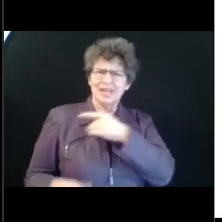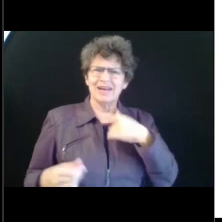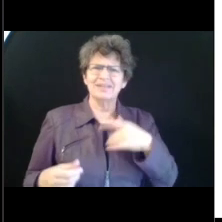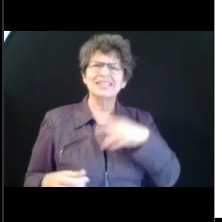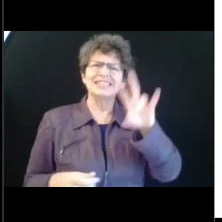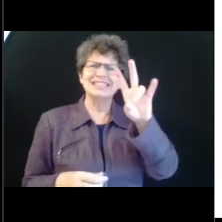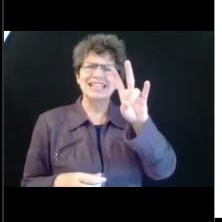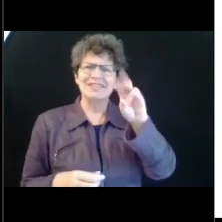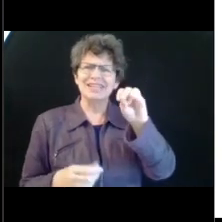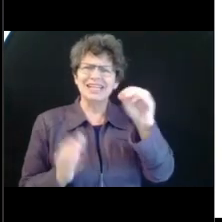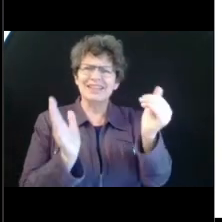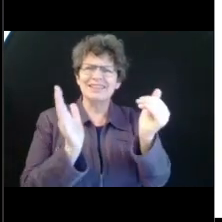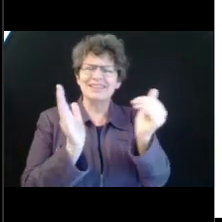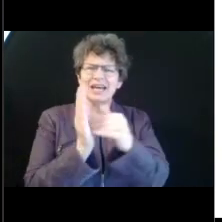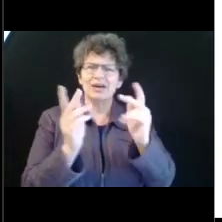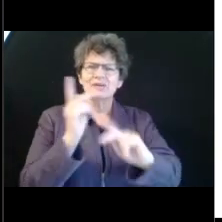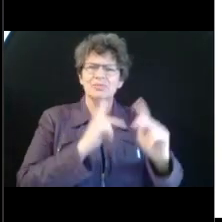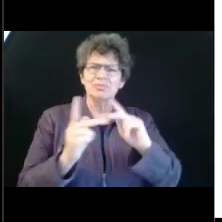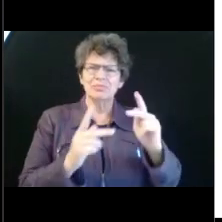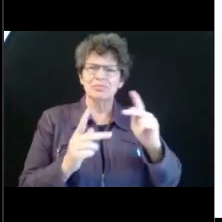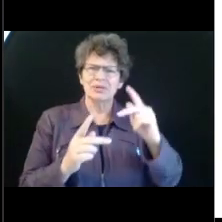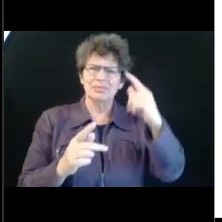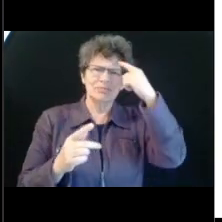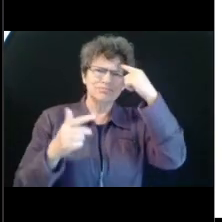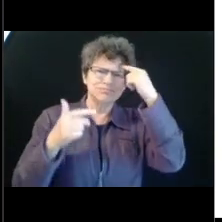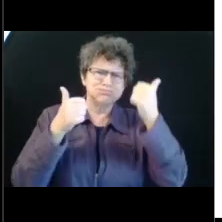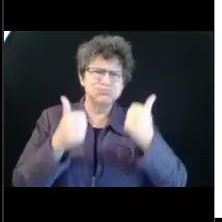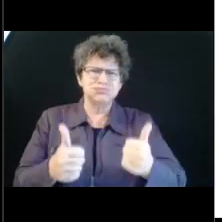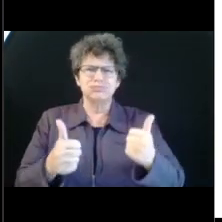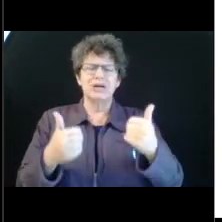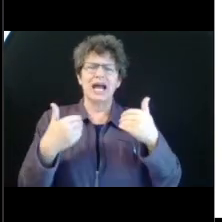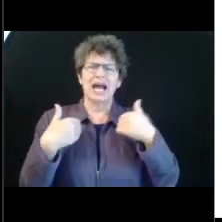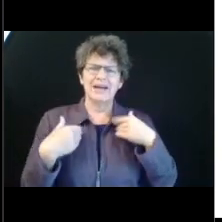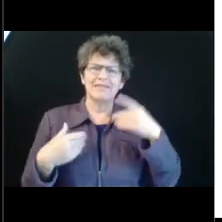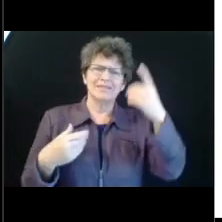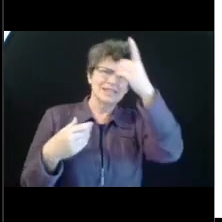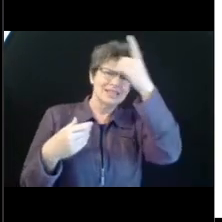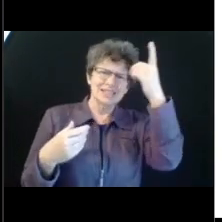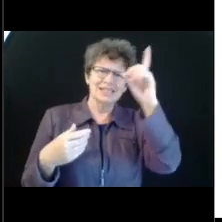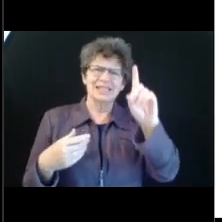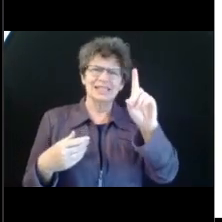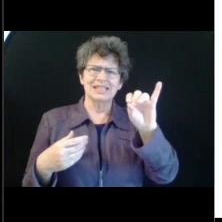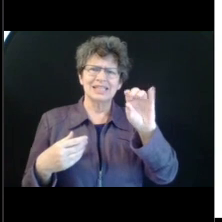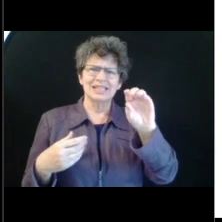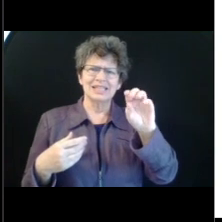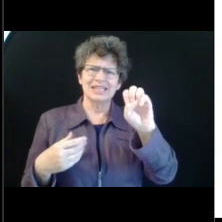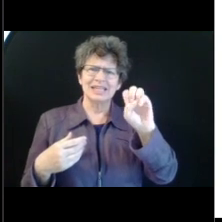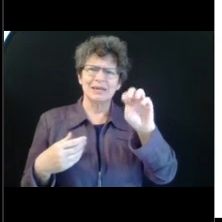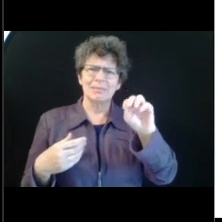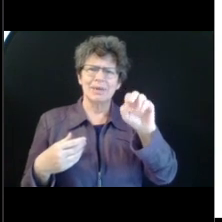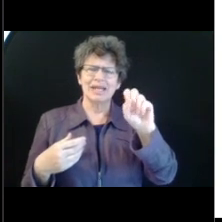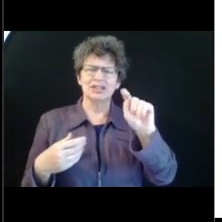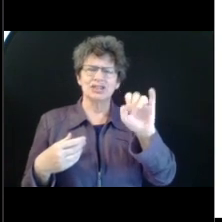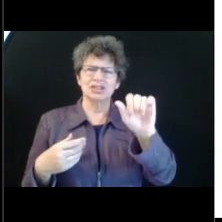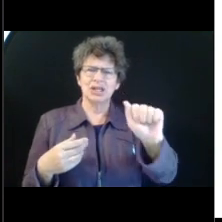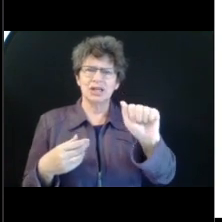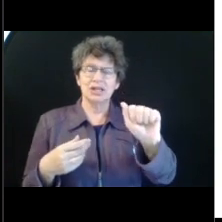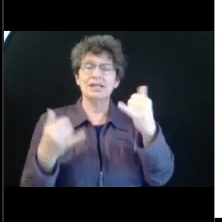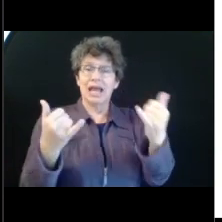their families, their friends, that number is even bigger about the number of people who are impacted by dementia in